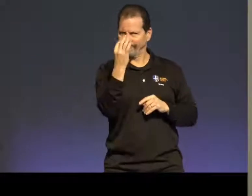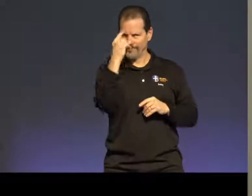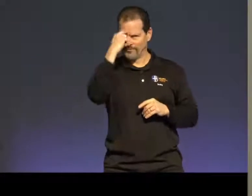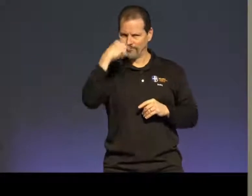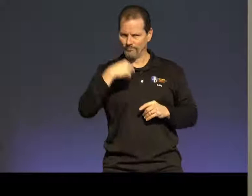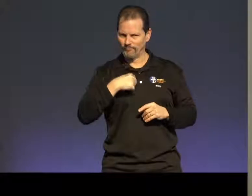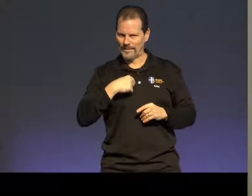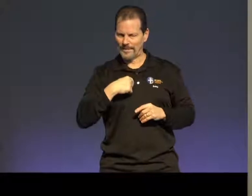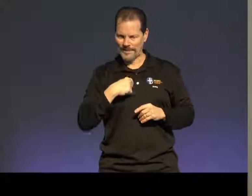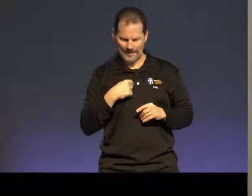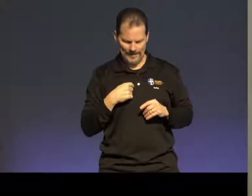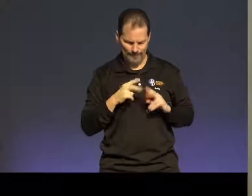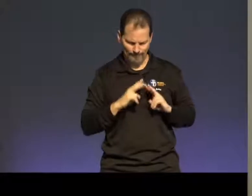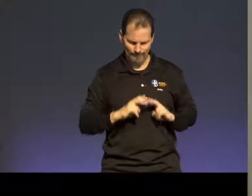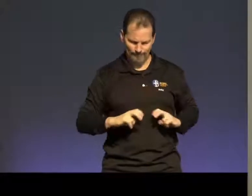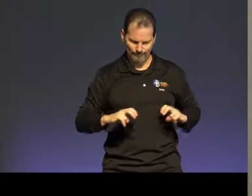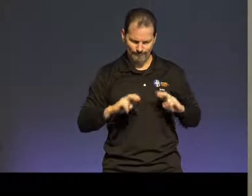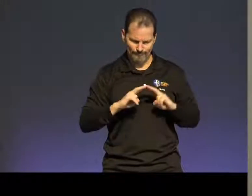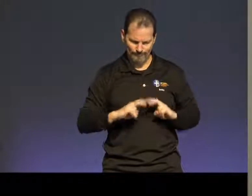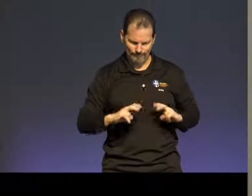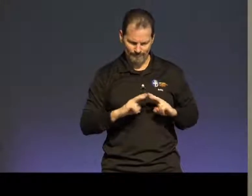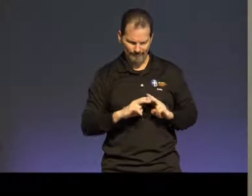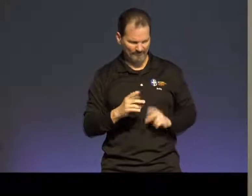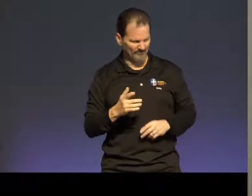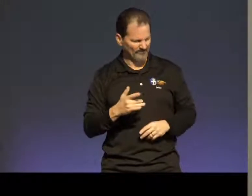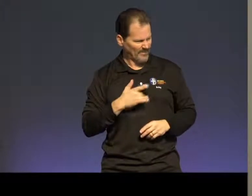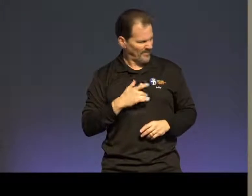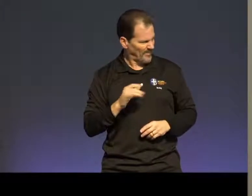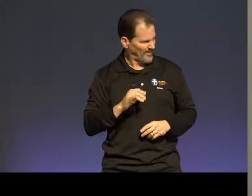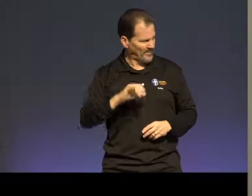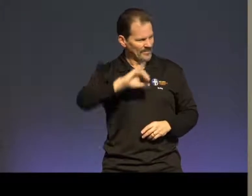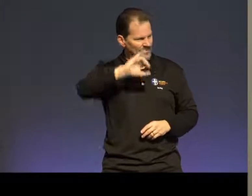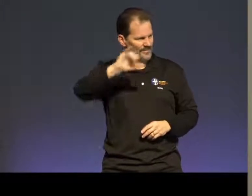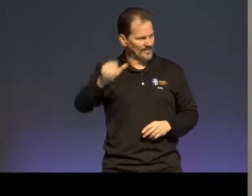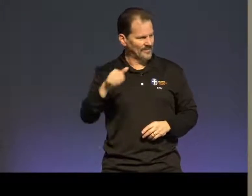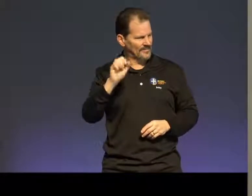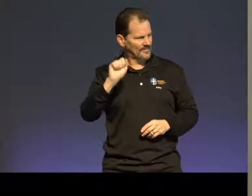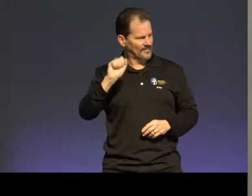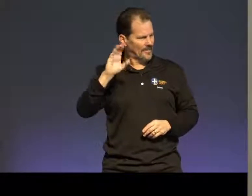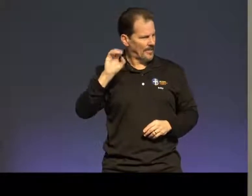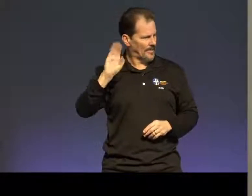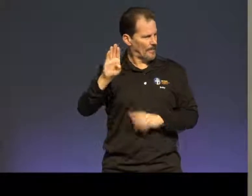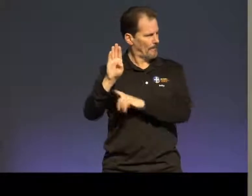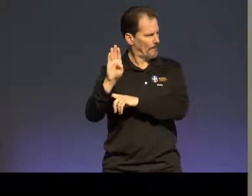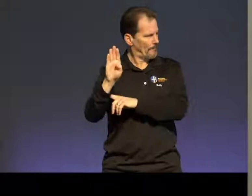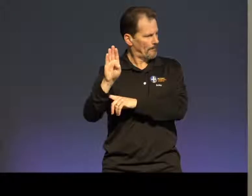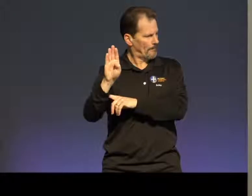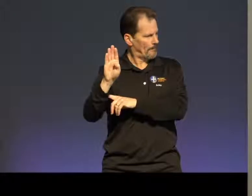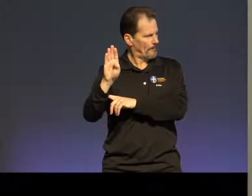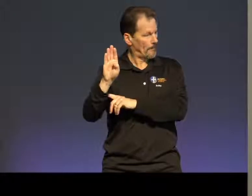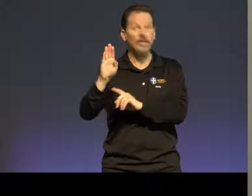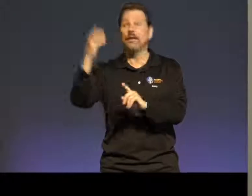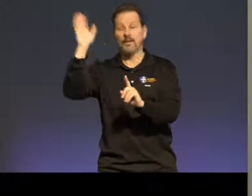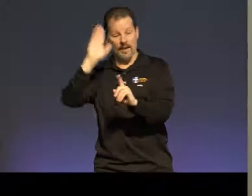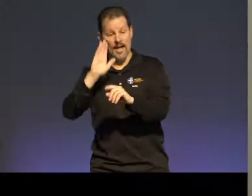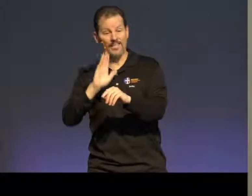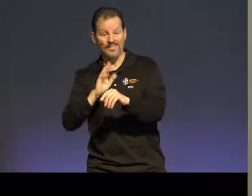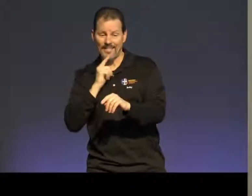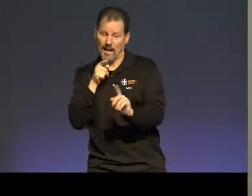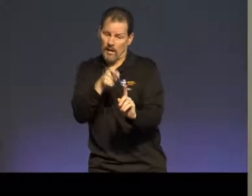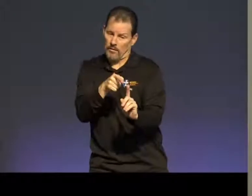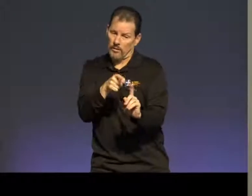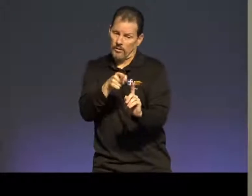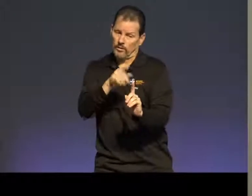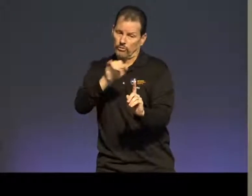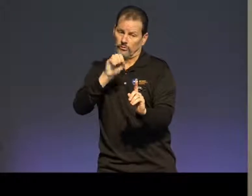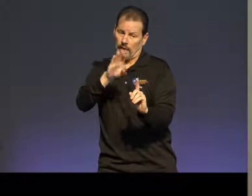And God's been wrestling with me. I feel like Jacob right now, where God has been saying, I called you as you were because I had a plan that only I could do with the way you were.